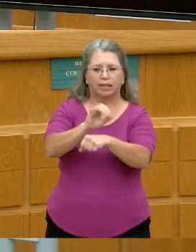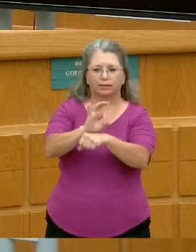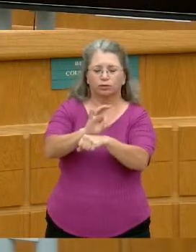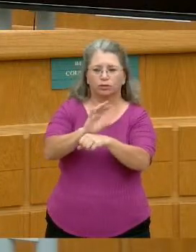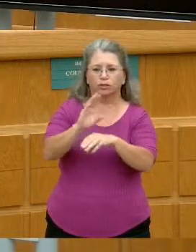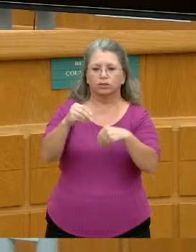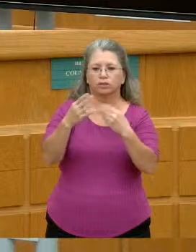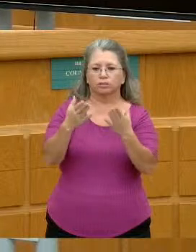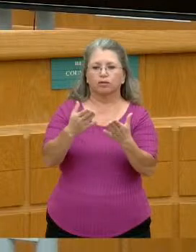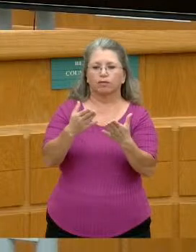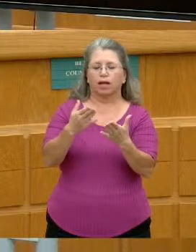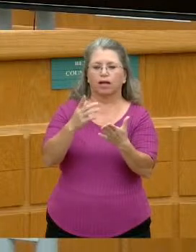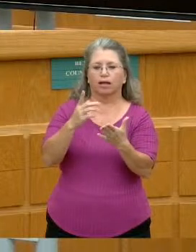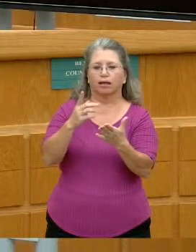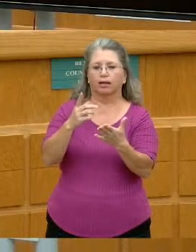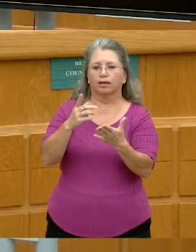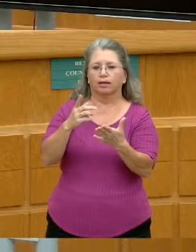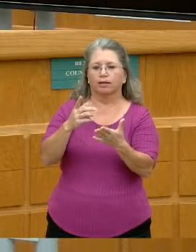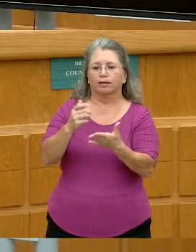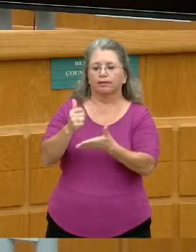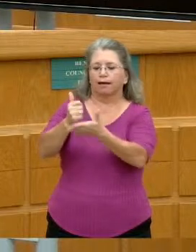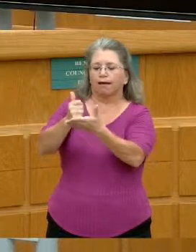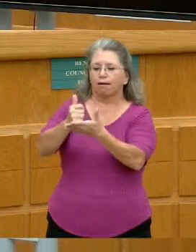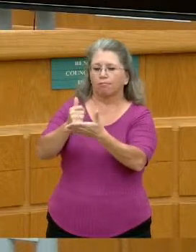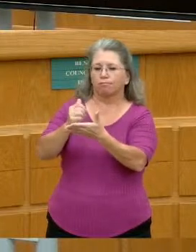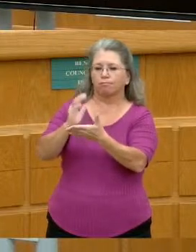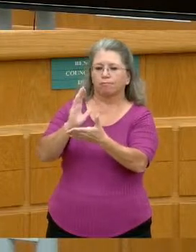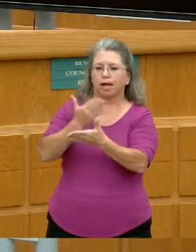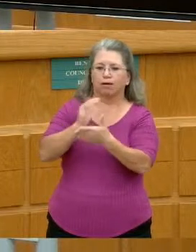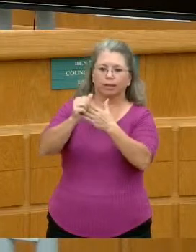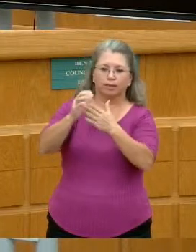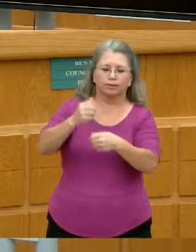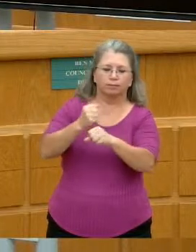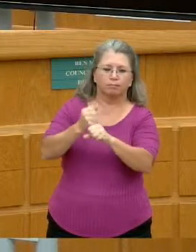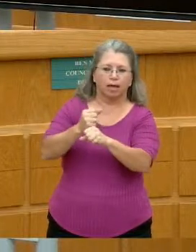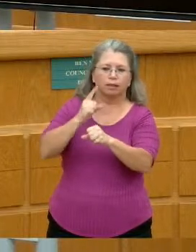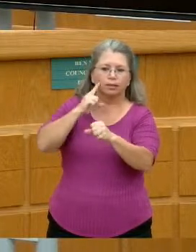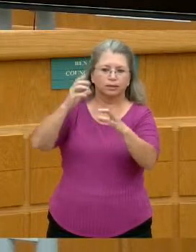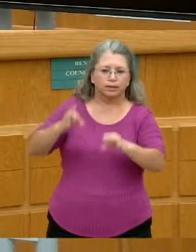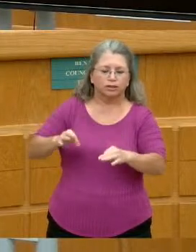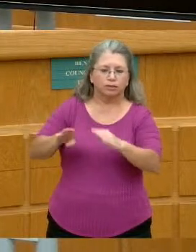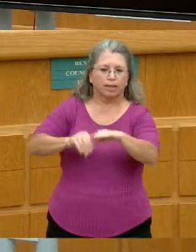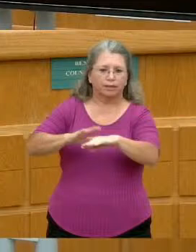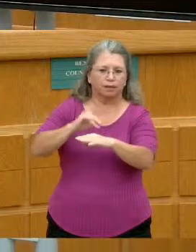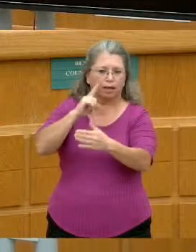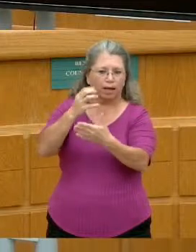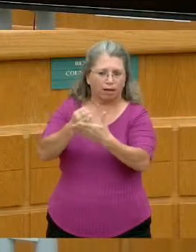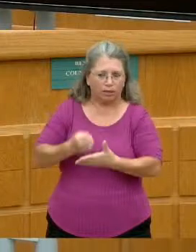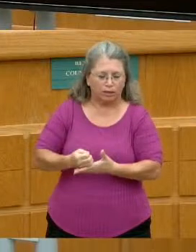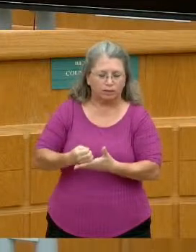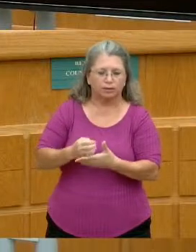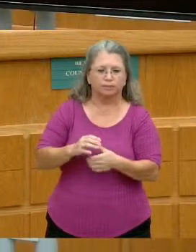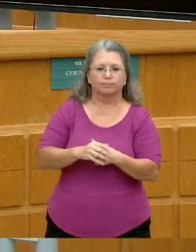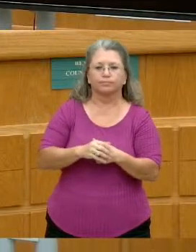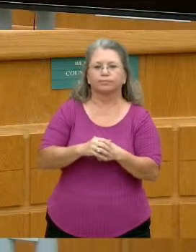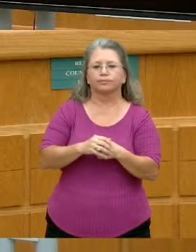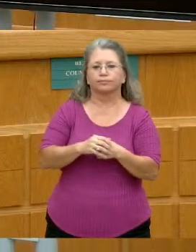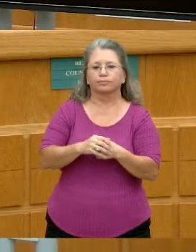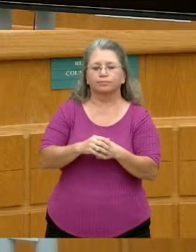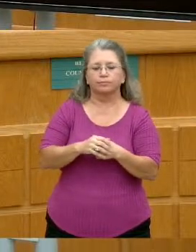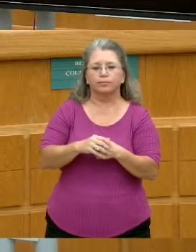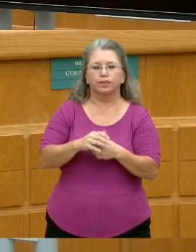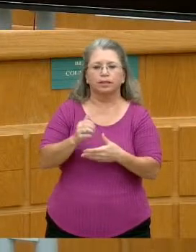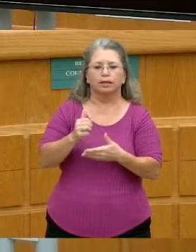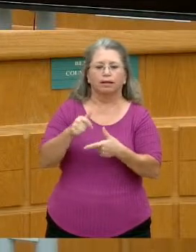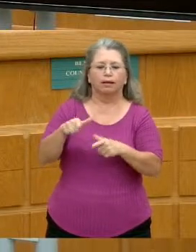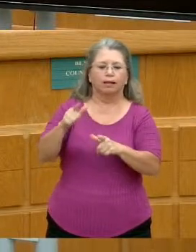evidence-based decision-making. So we try to figure out as much as possible based upon the data available about what's happening with